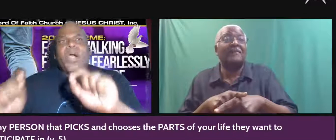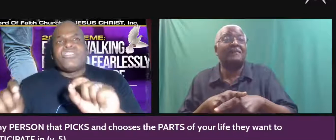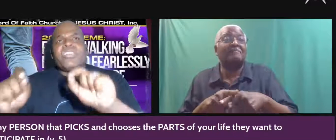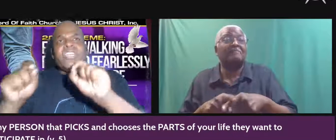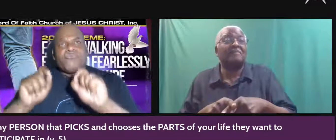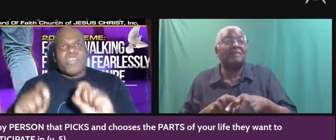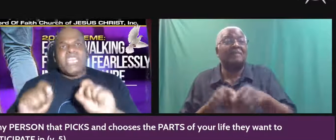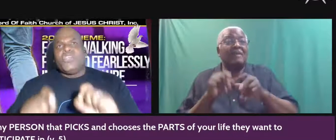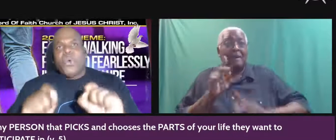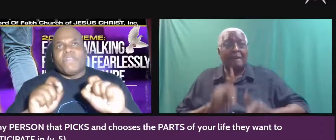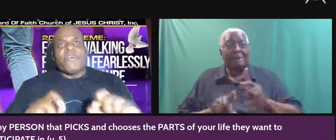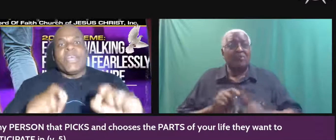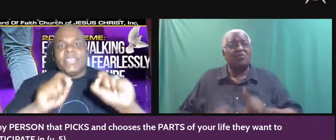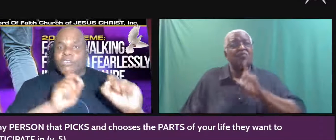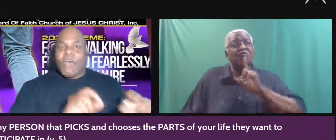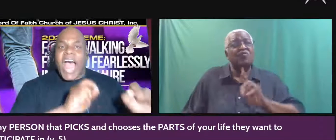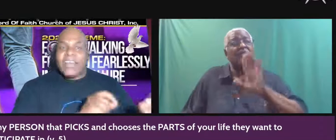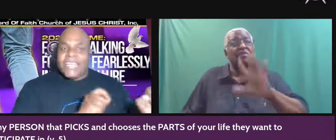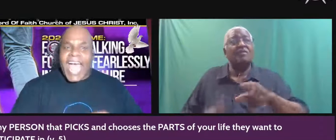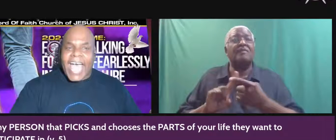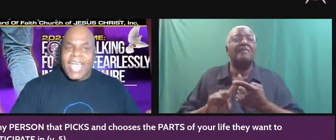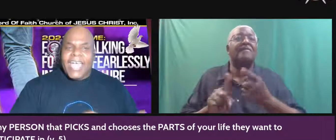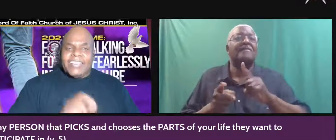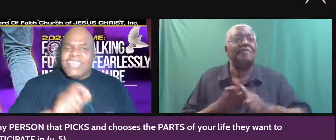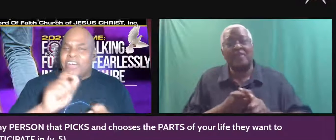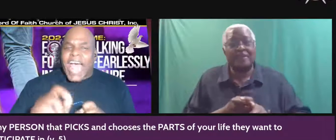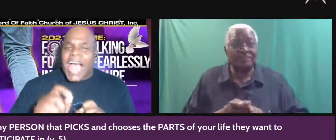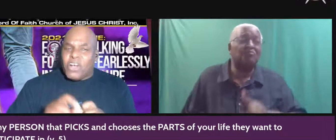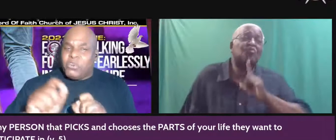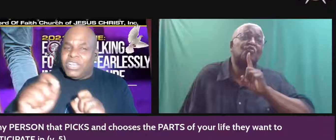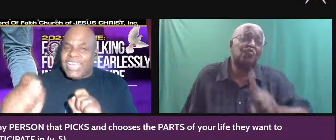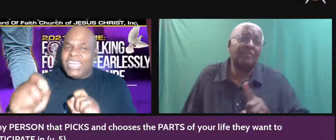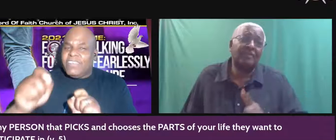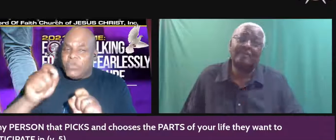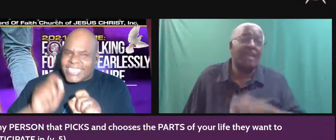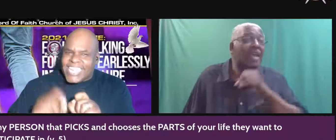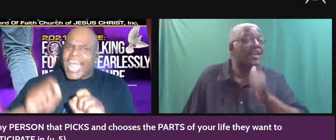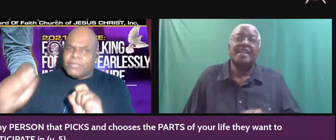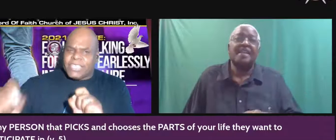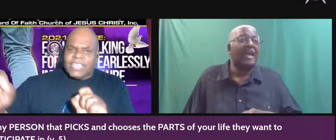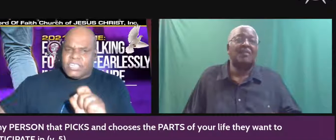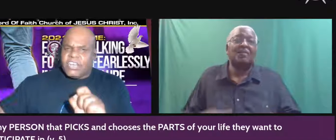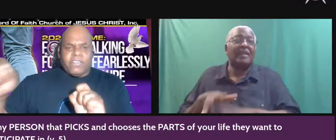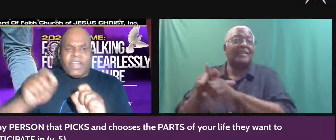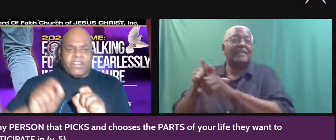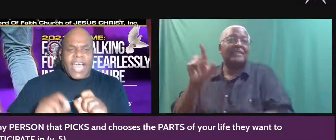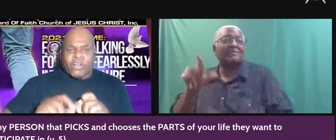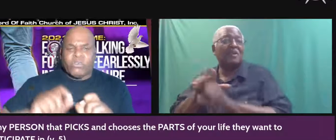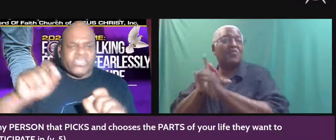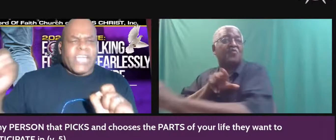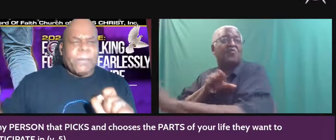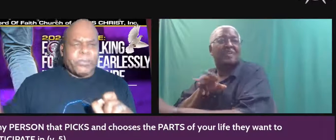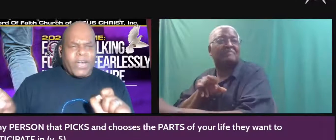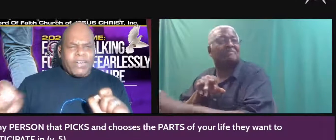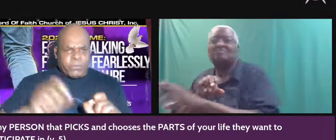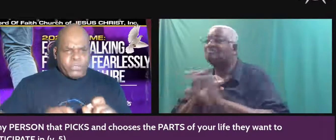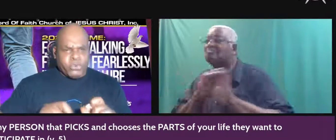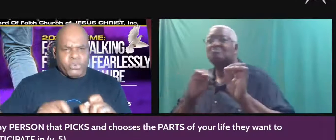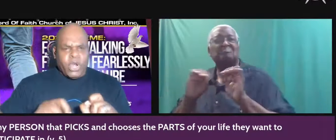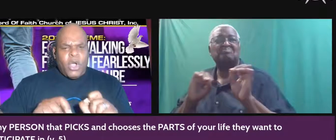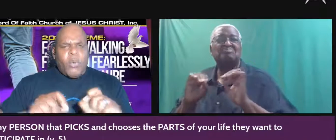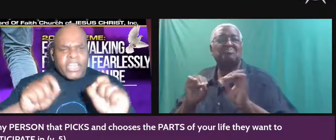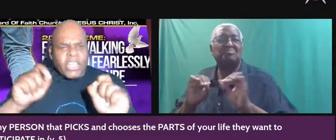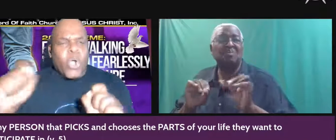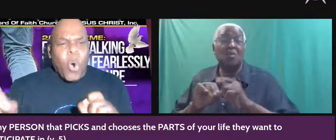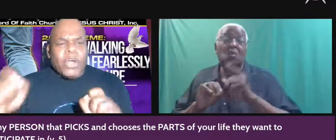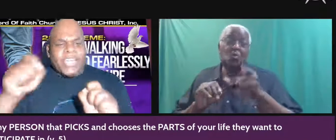if a person is really your friend and ride or die, they're not going to leave when times get tough. They're not going to separate from